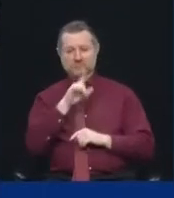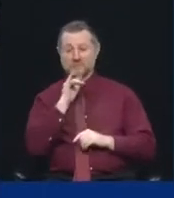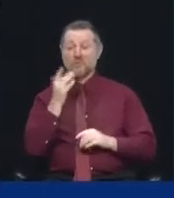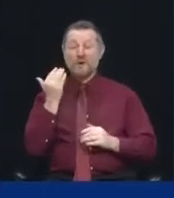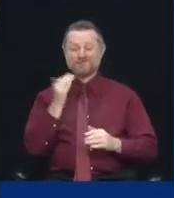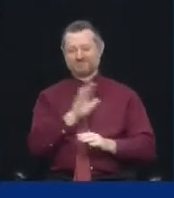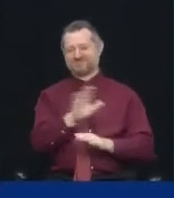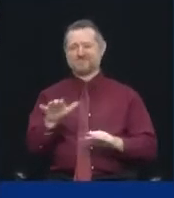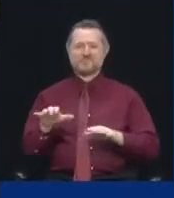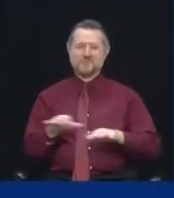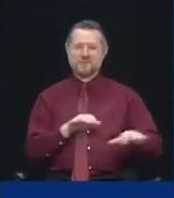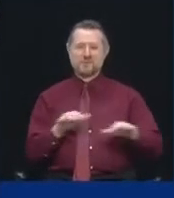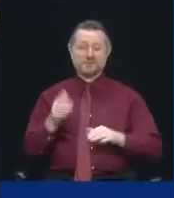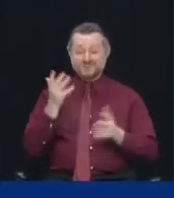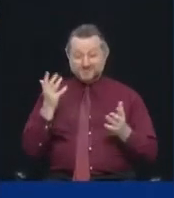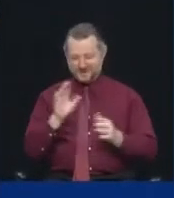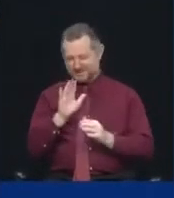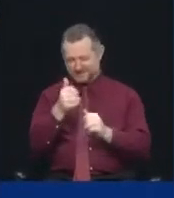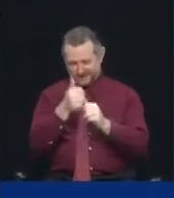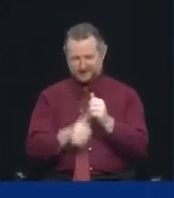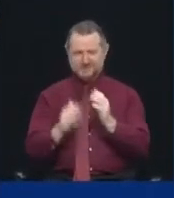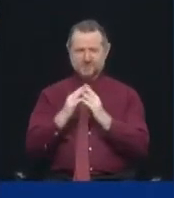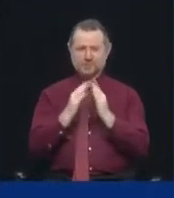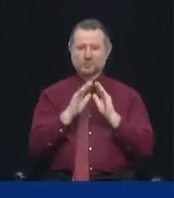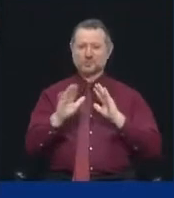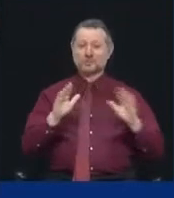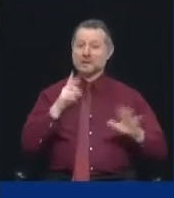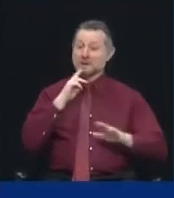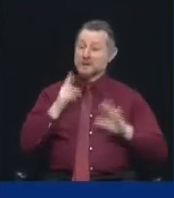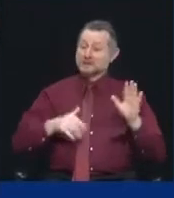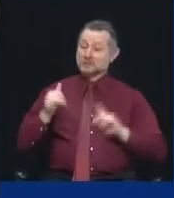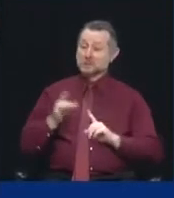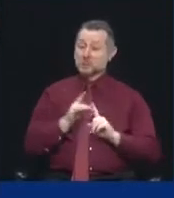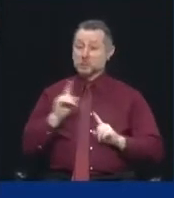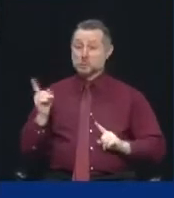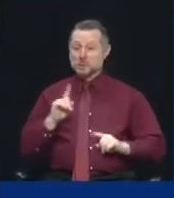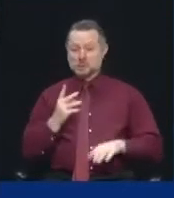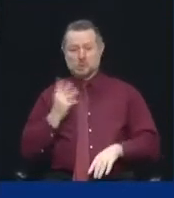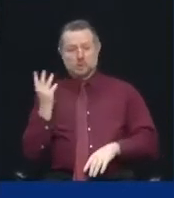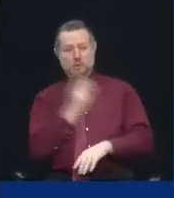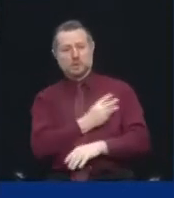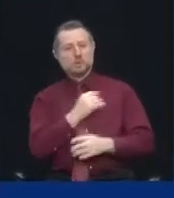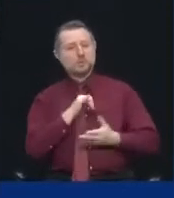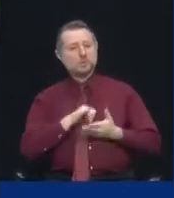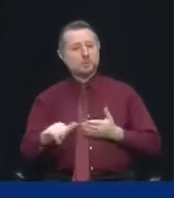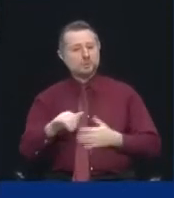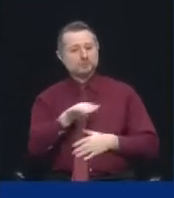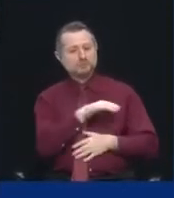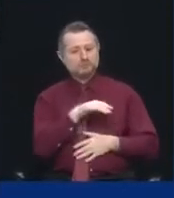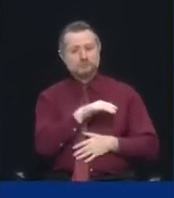behaves. Highest positivity rate in the state of New York is Western New York, 4.4%.